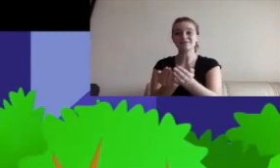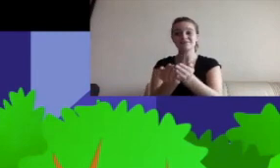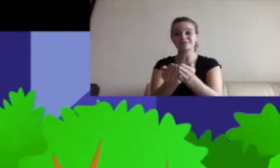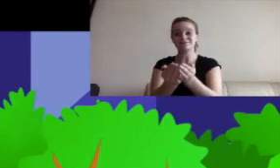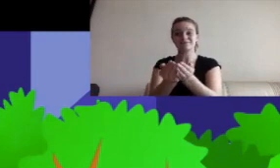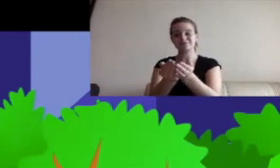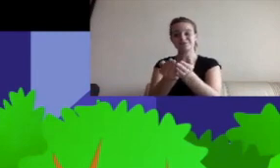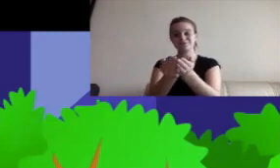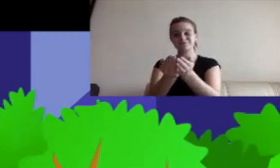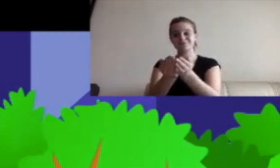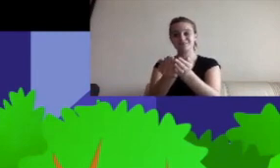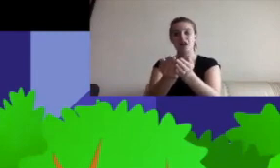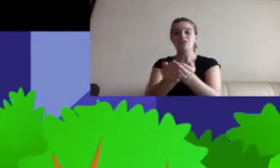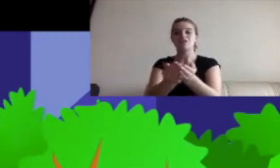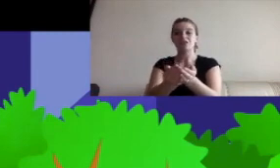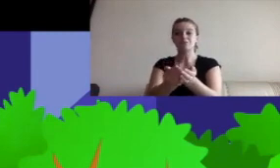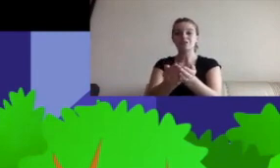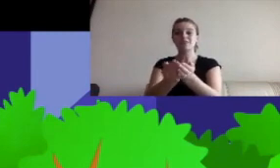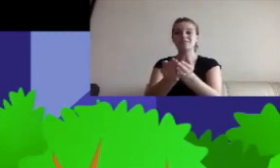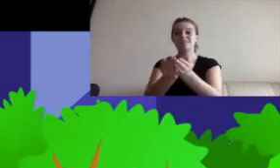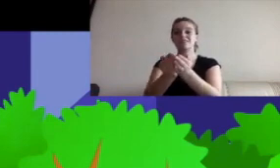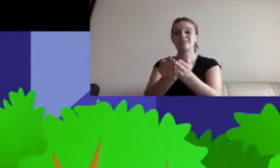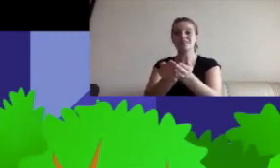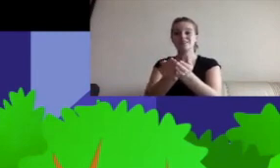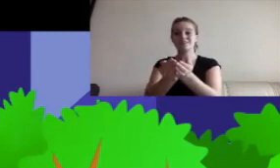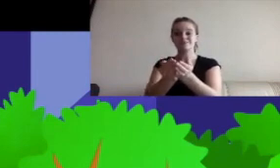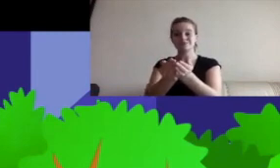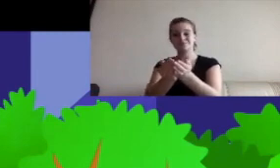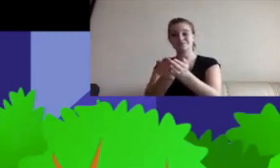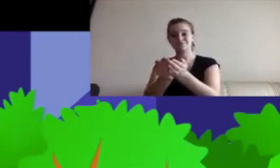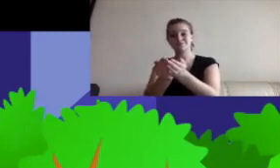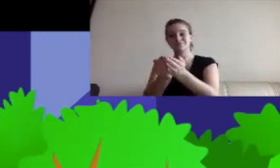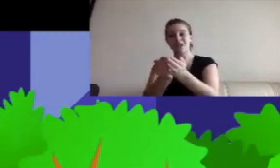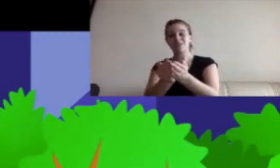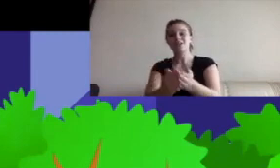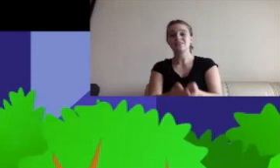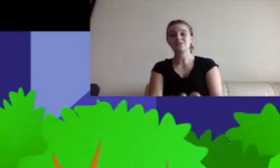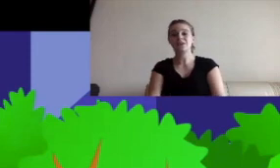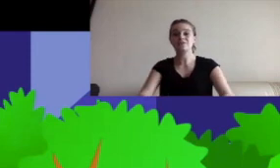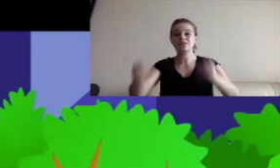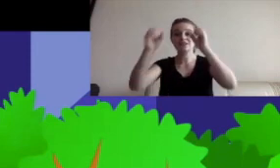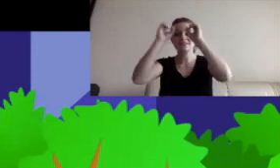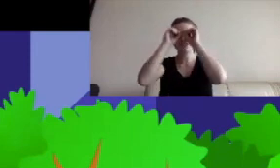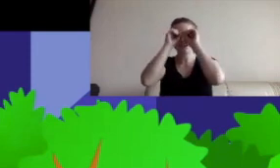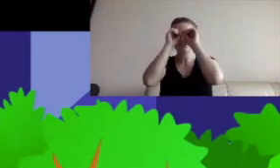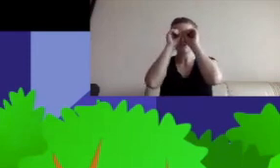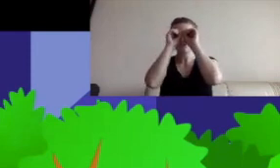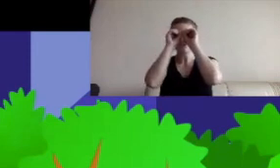hole and the hole was in the ground and the